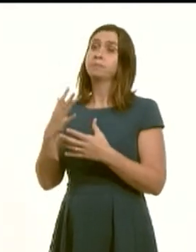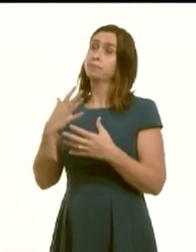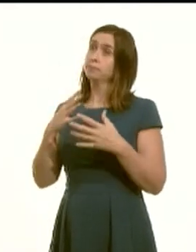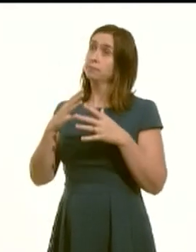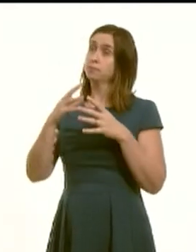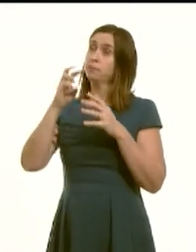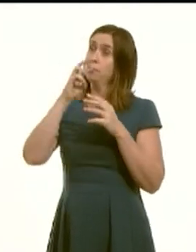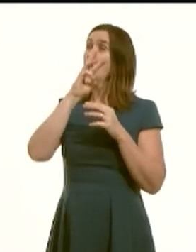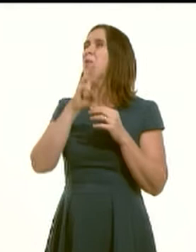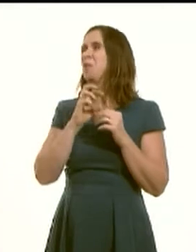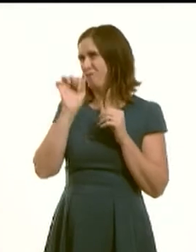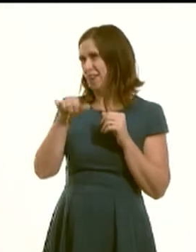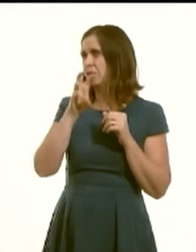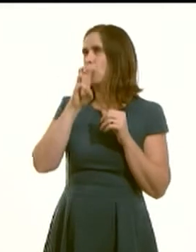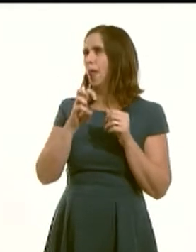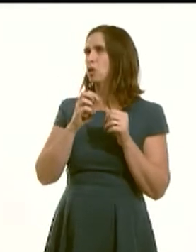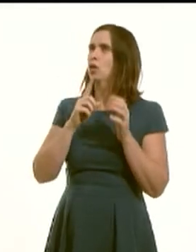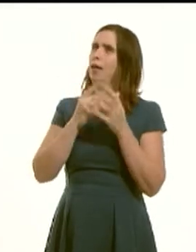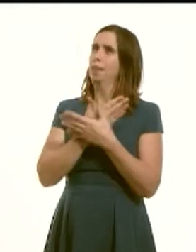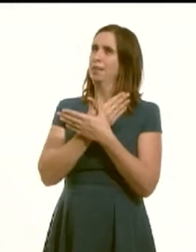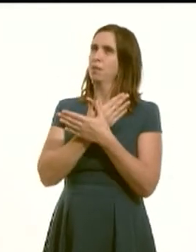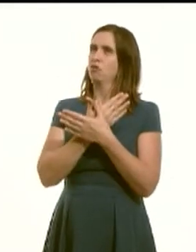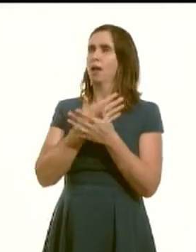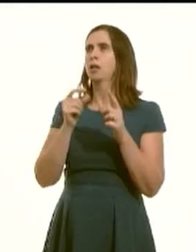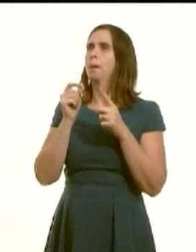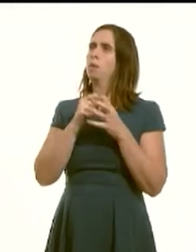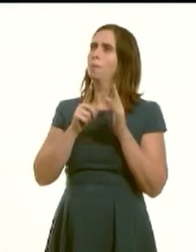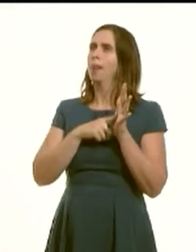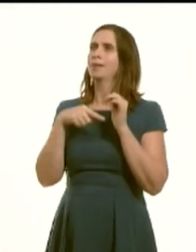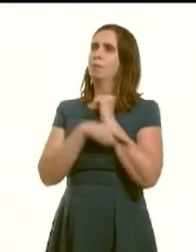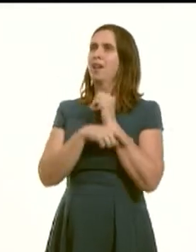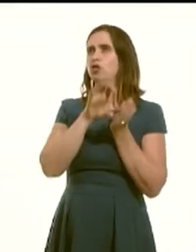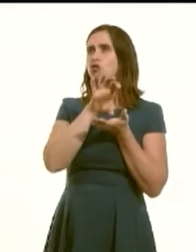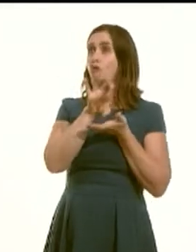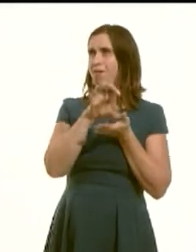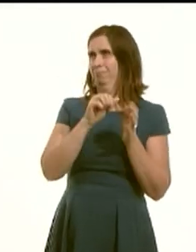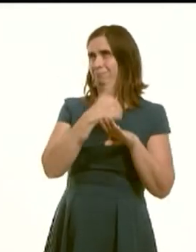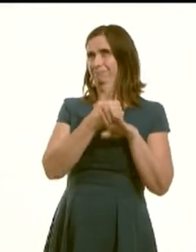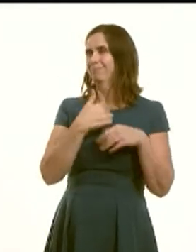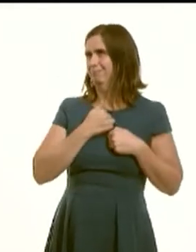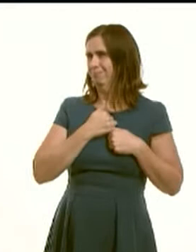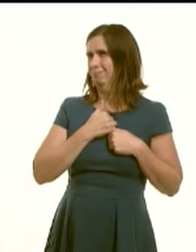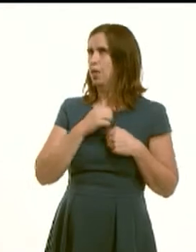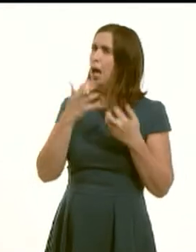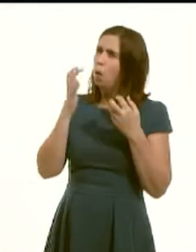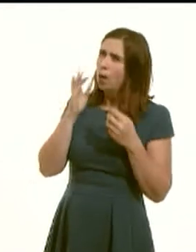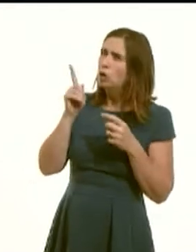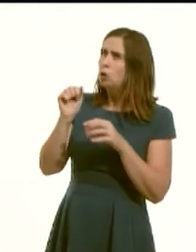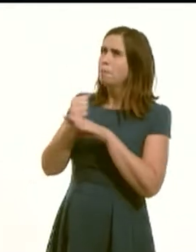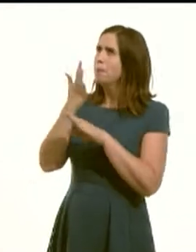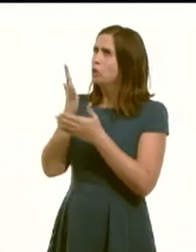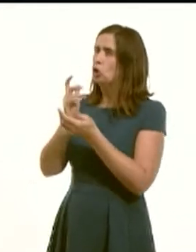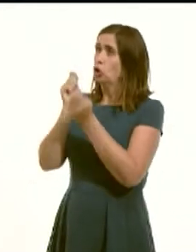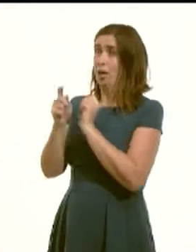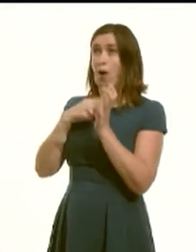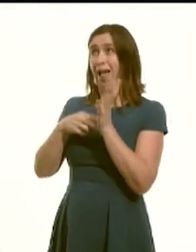the Welsh Liberal Democrat Pupil Deprivation Grant, what are you going to do to ensure that Wales gets the change that Alan Milburn says